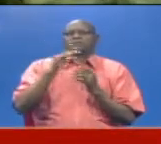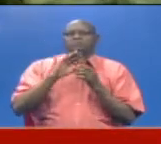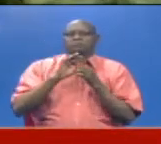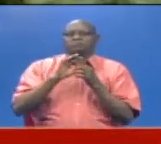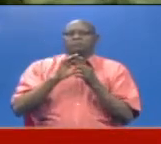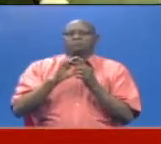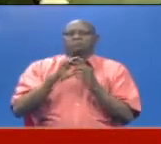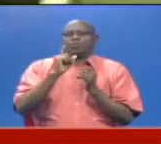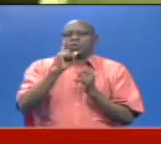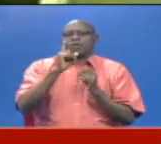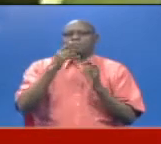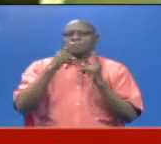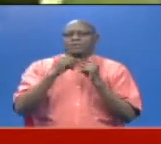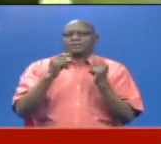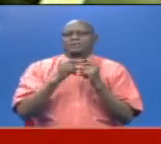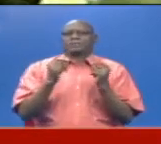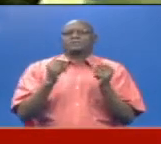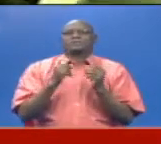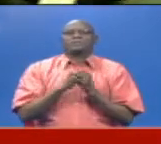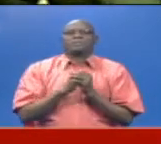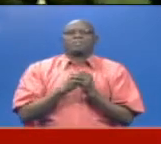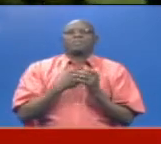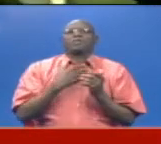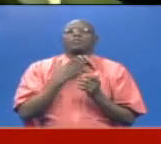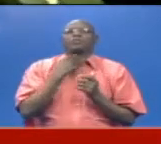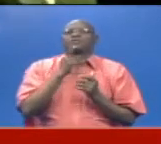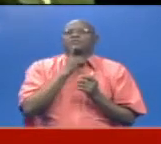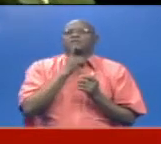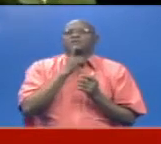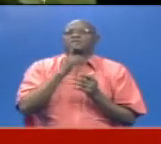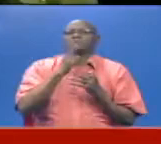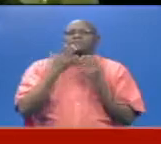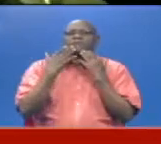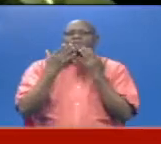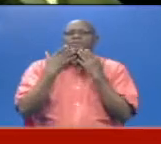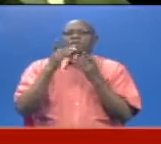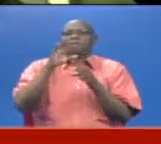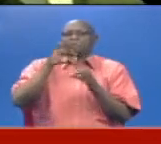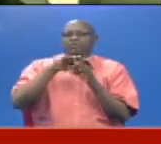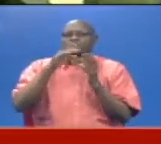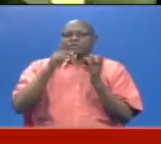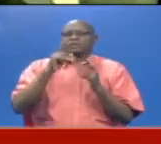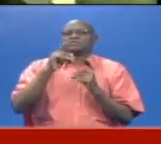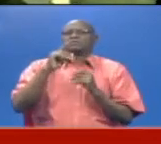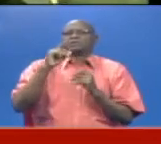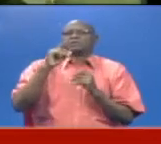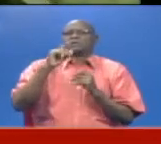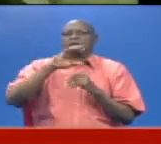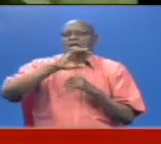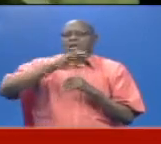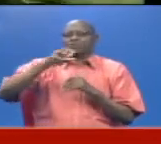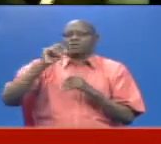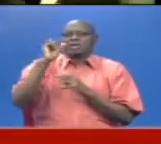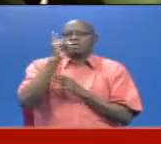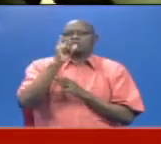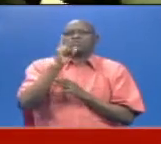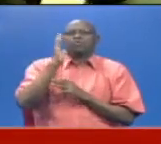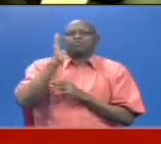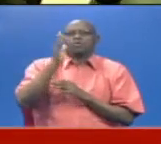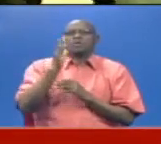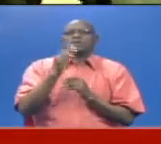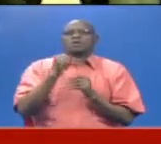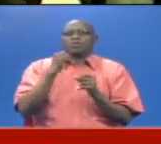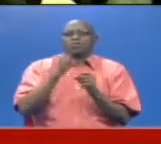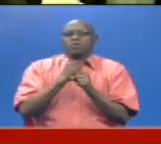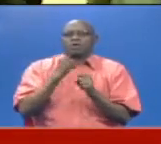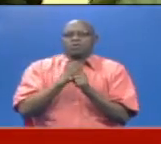message. I want to say thank you to all the voters in the county of Nairobi. We will work tirelessly